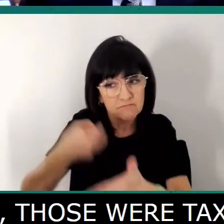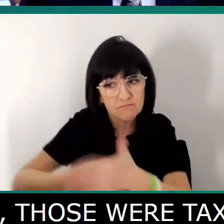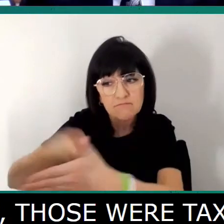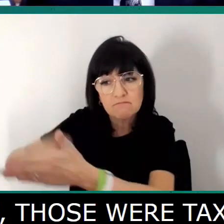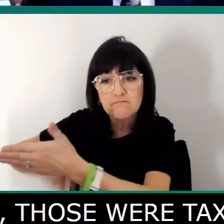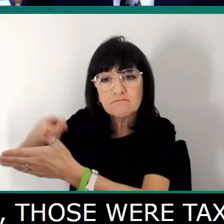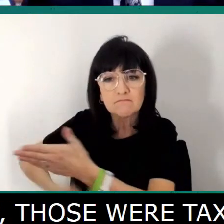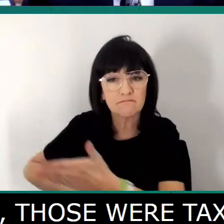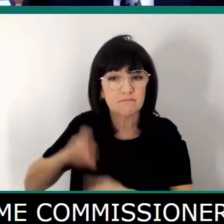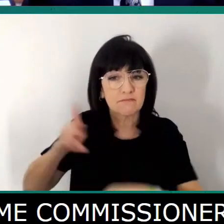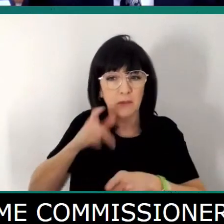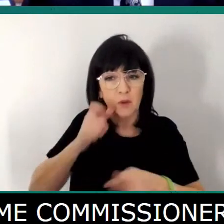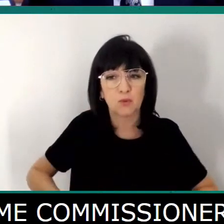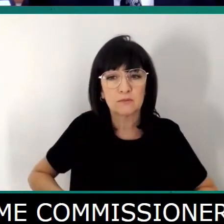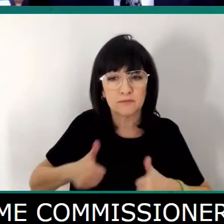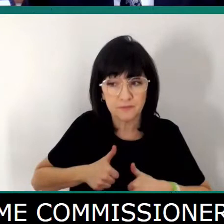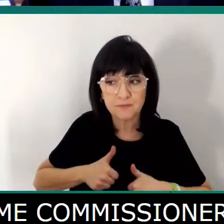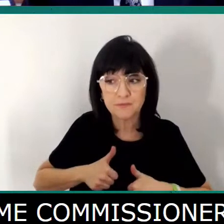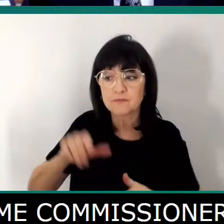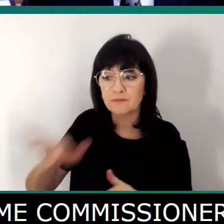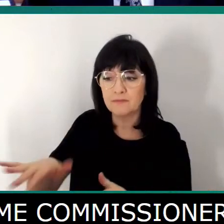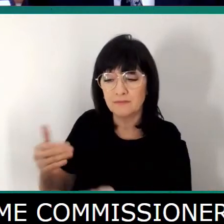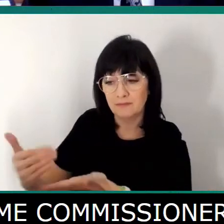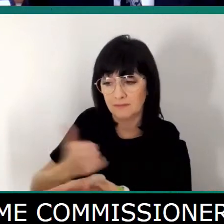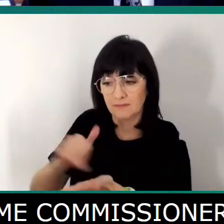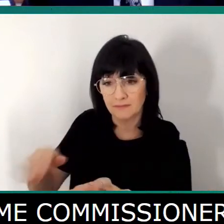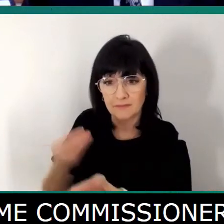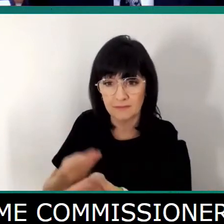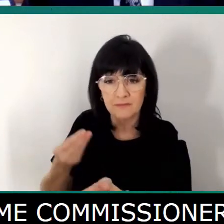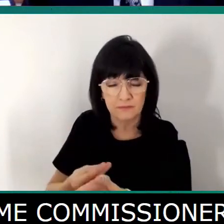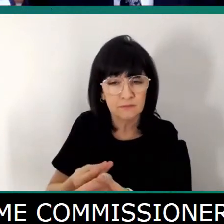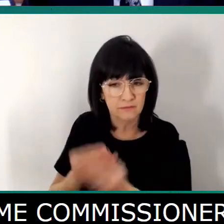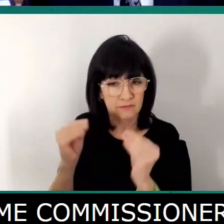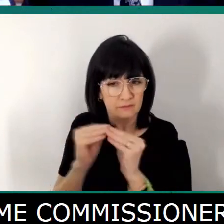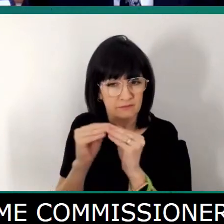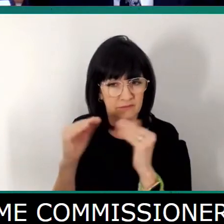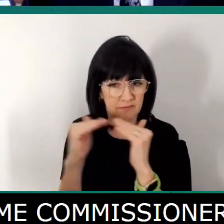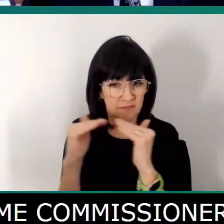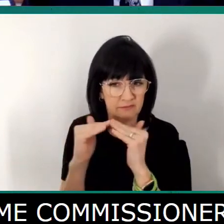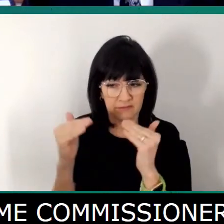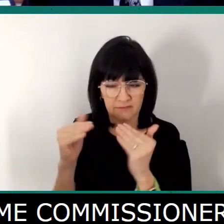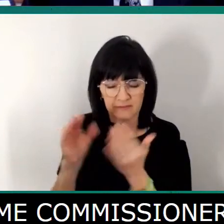fairly distributed at that time. That led to some